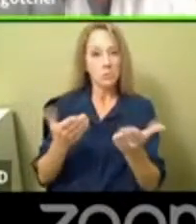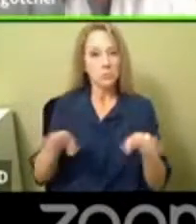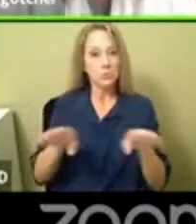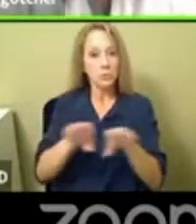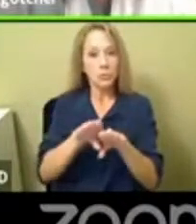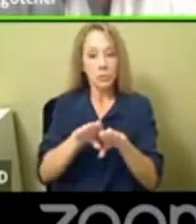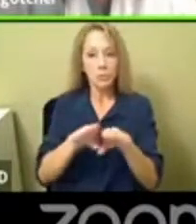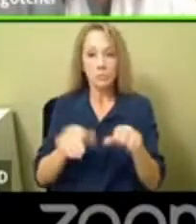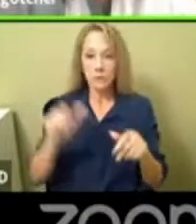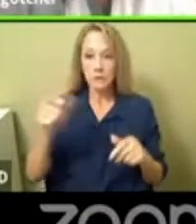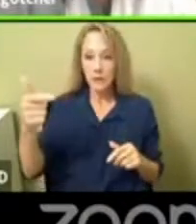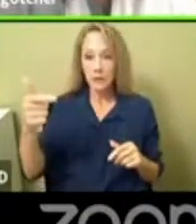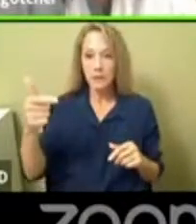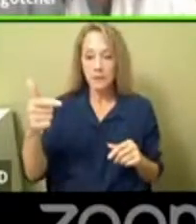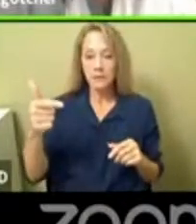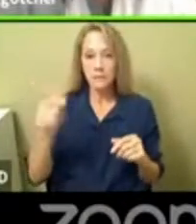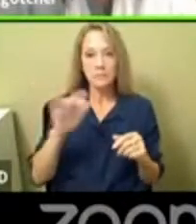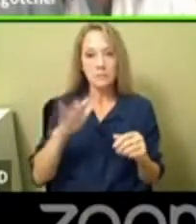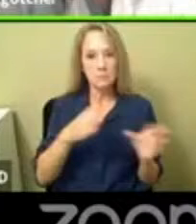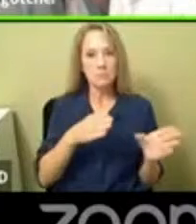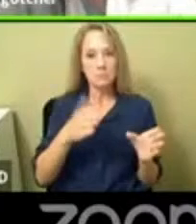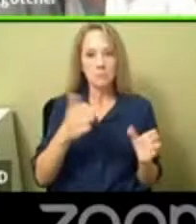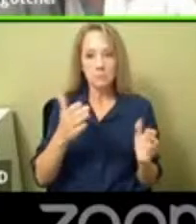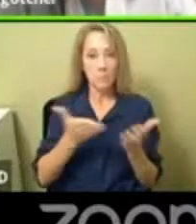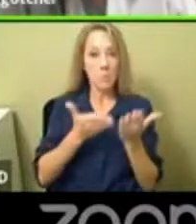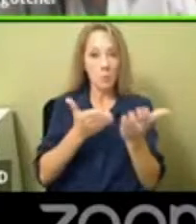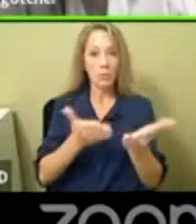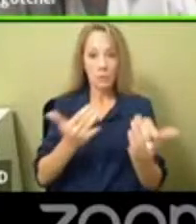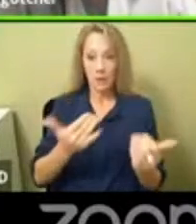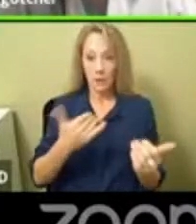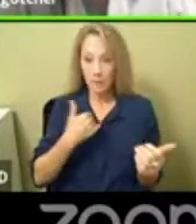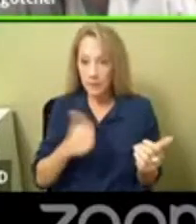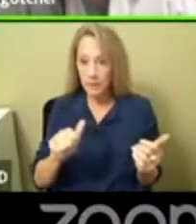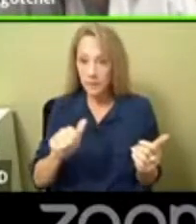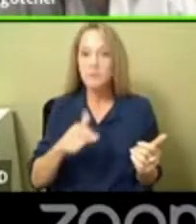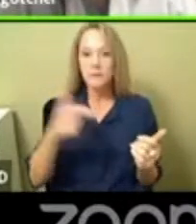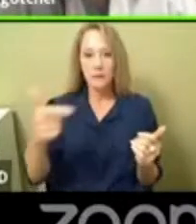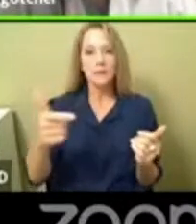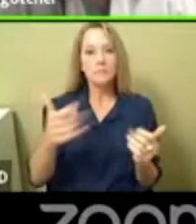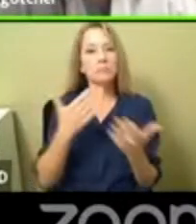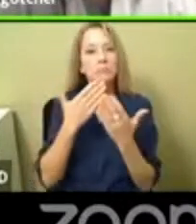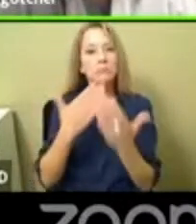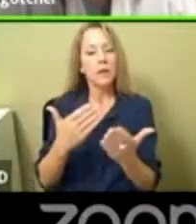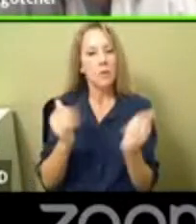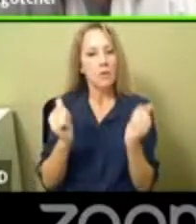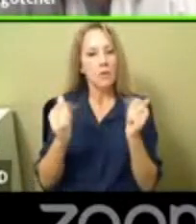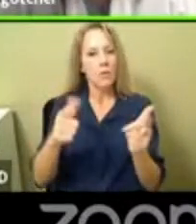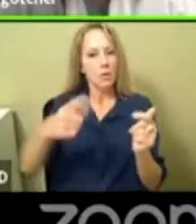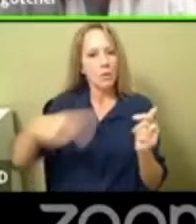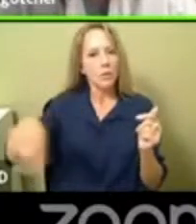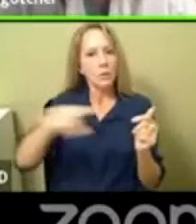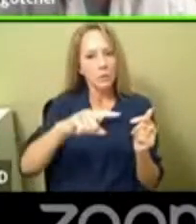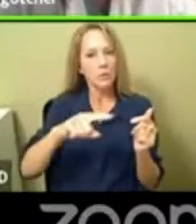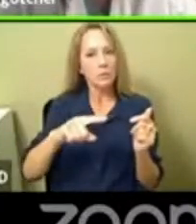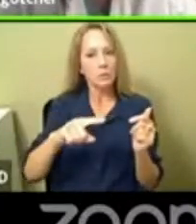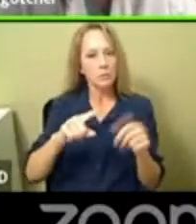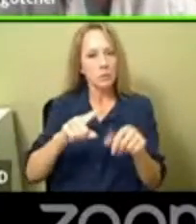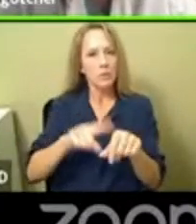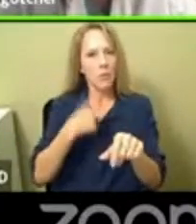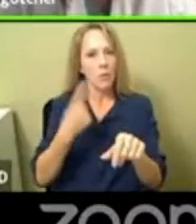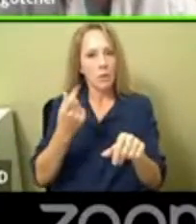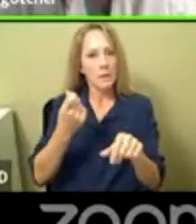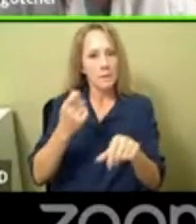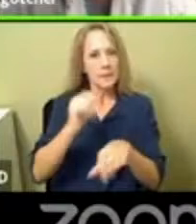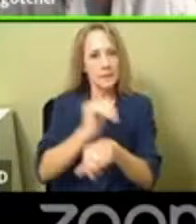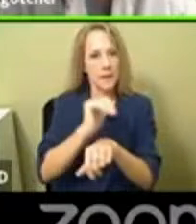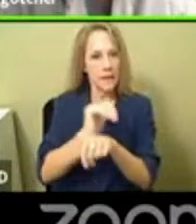sounds like a plan. And we have a second. Okay, well, thanks everybody for your attention. We had a kind of a longish meeting tonight, but I